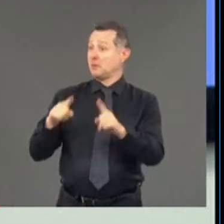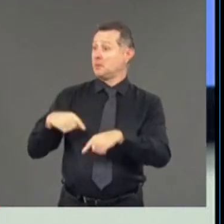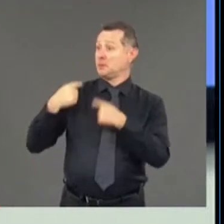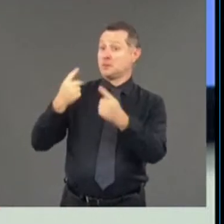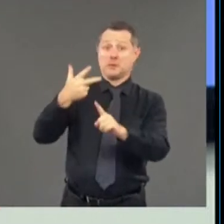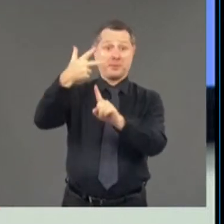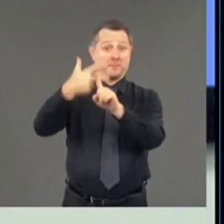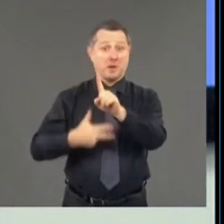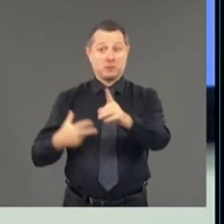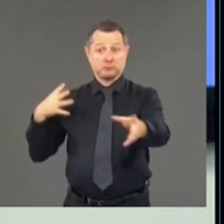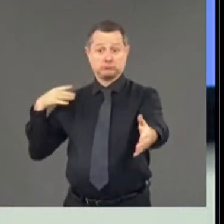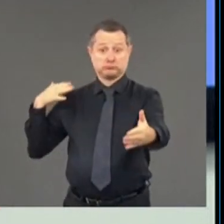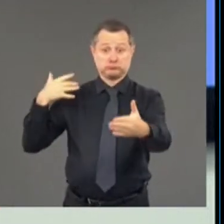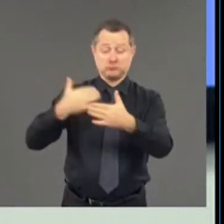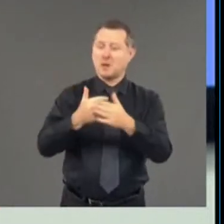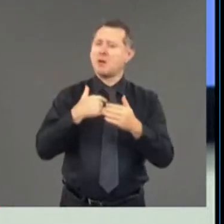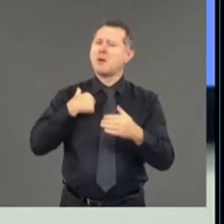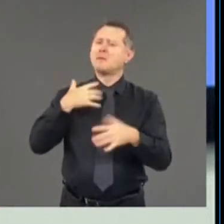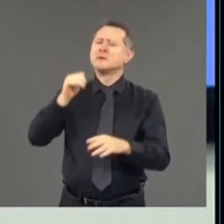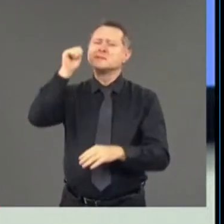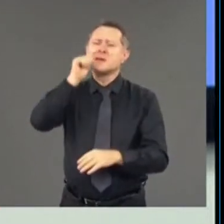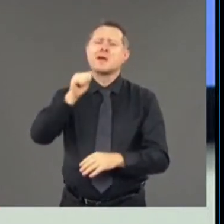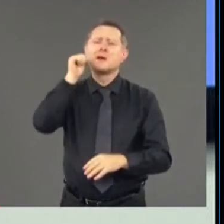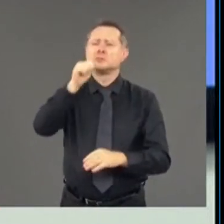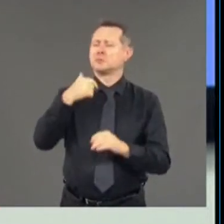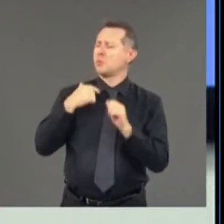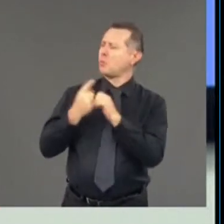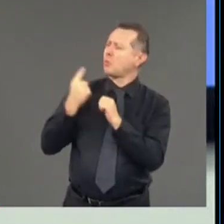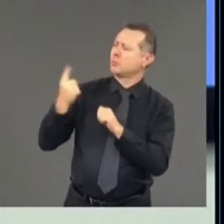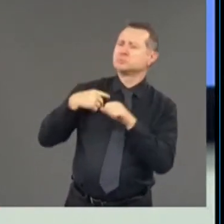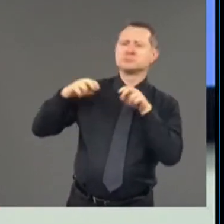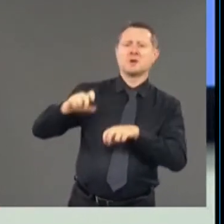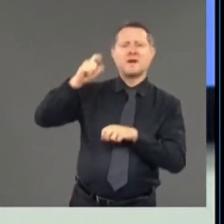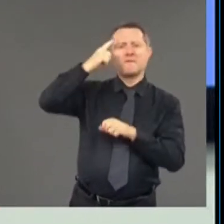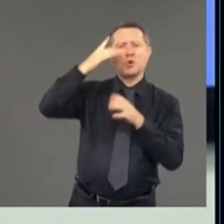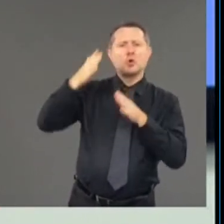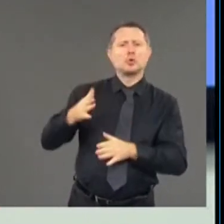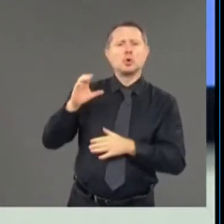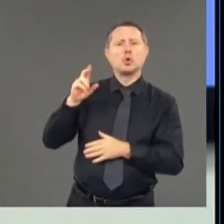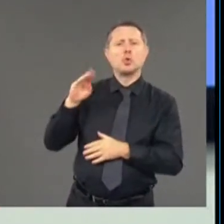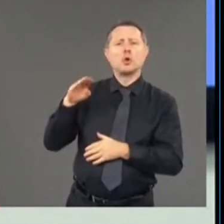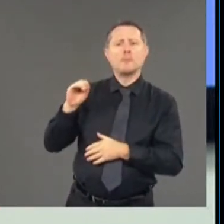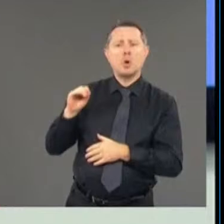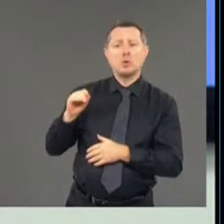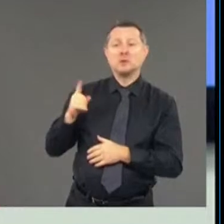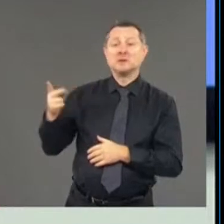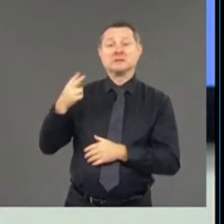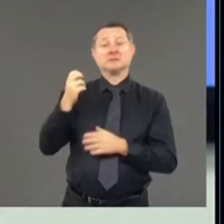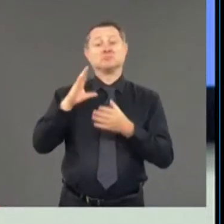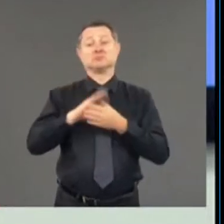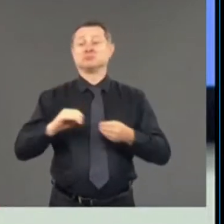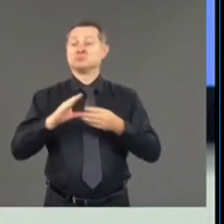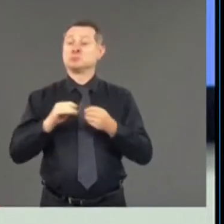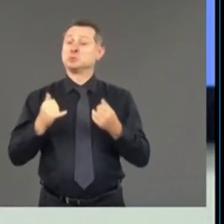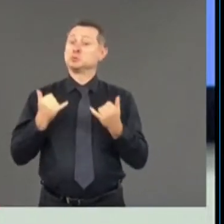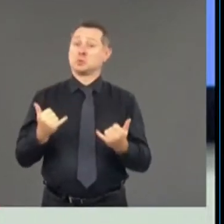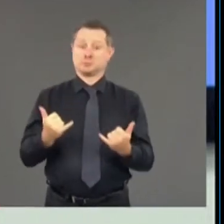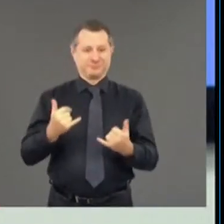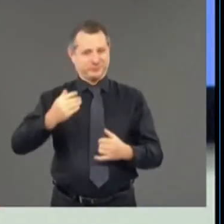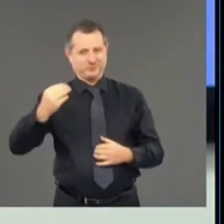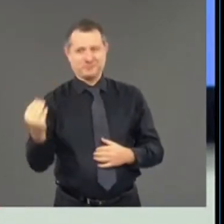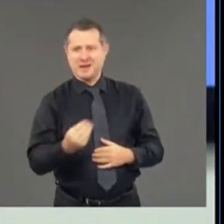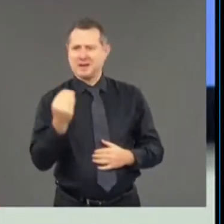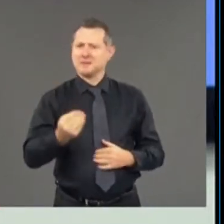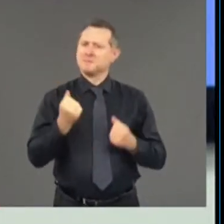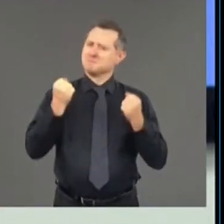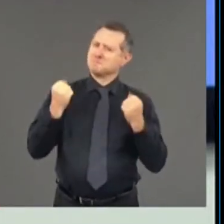Cuomo's daily briefings. And as he would say, today is Monday, and we have much to speak about today. Before my